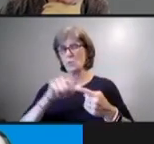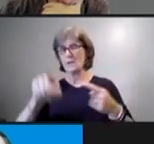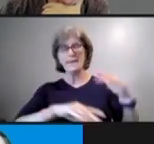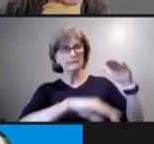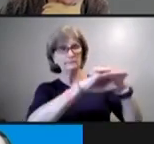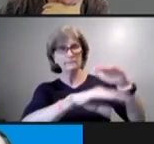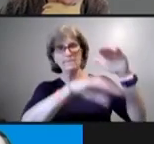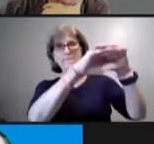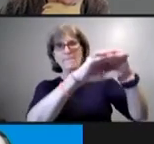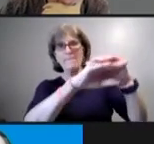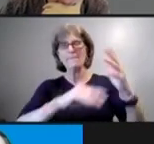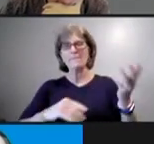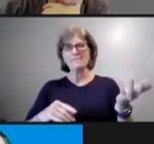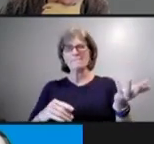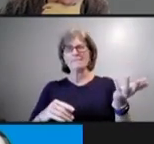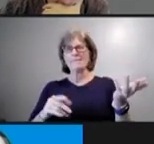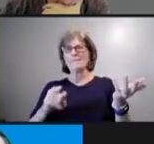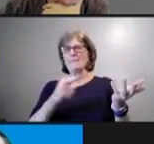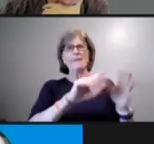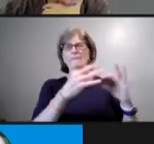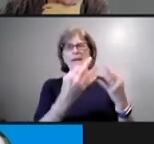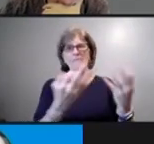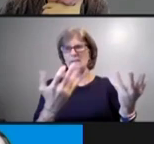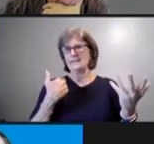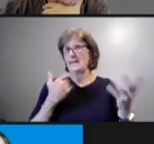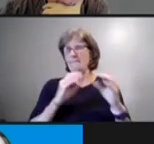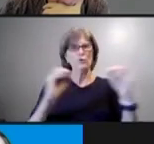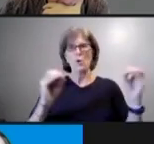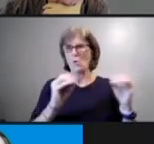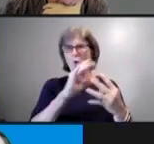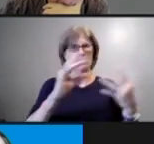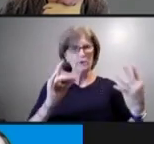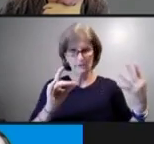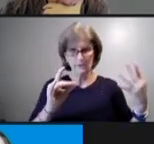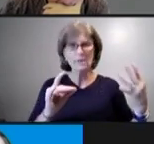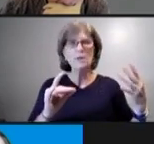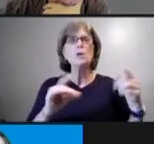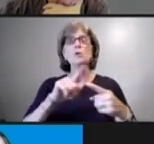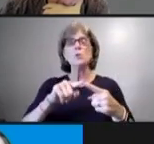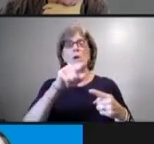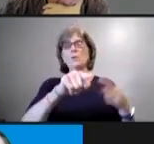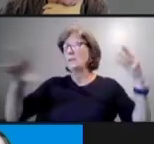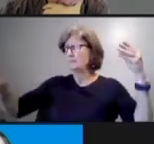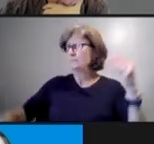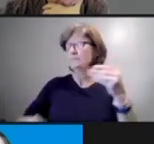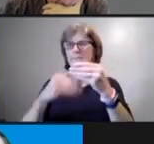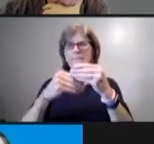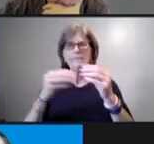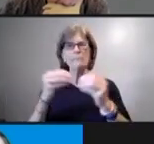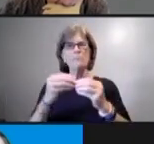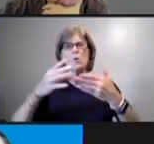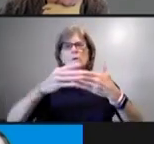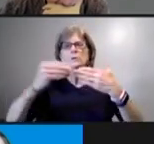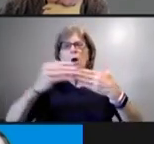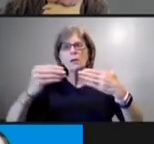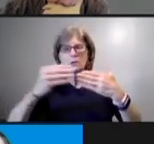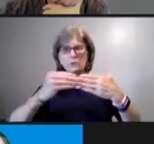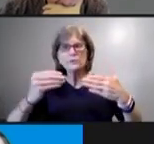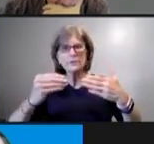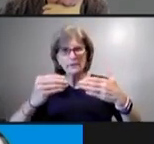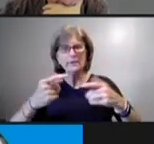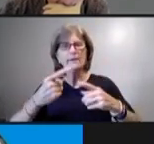they were almost out of options. So adding Housing Stabilization Program dollars, as well as the other funds that I mentioned